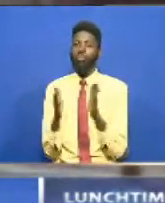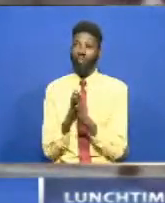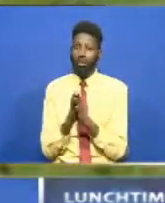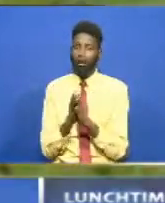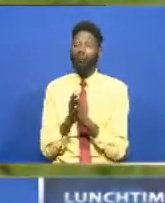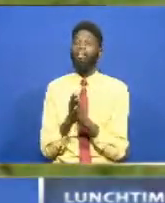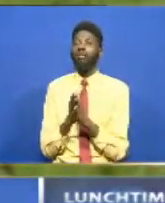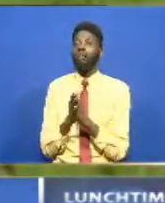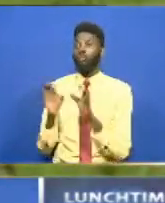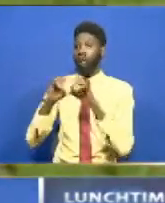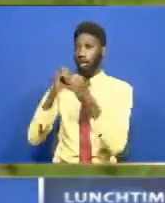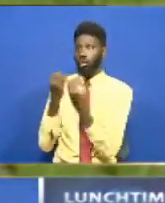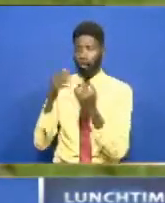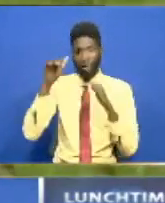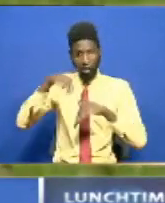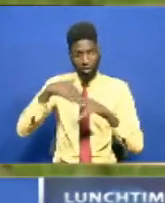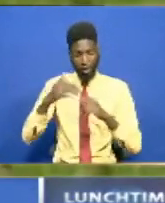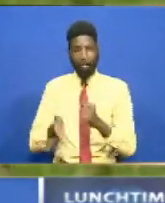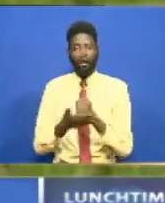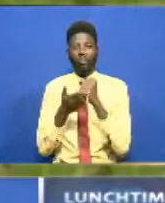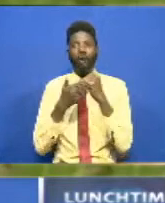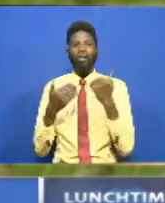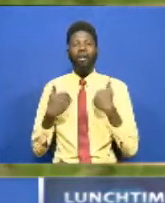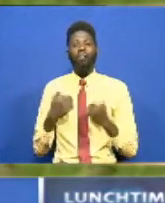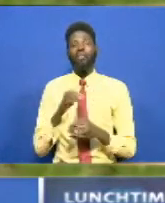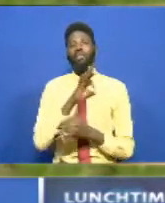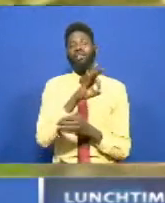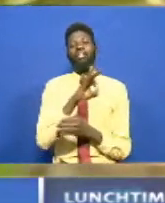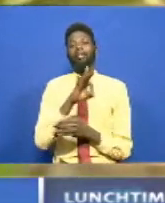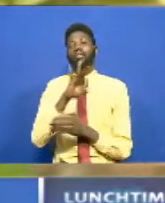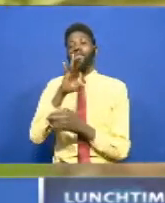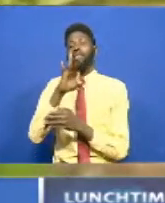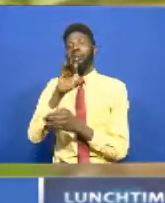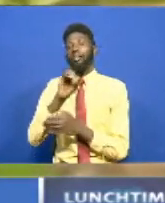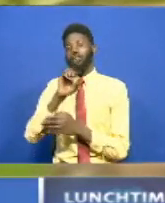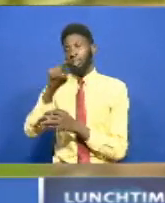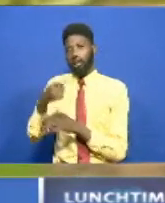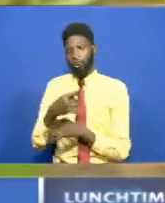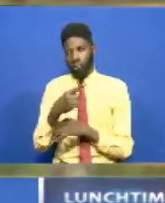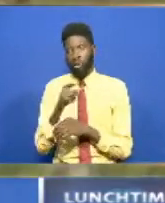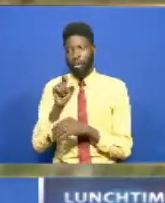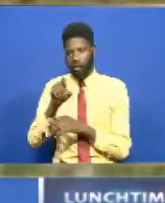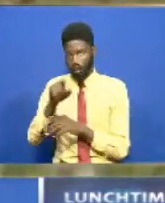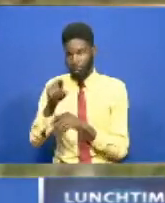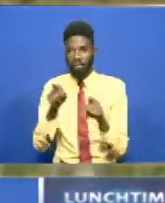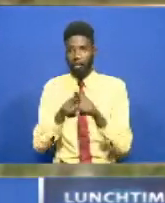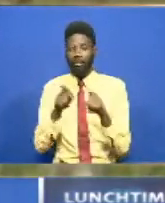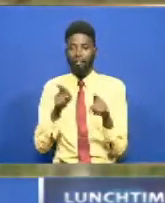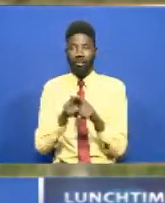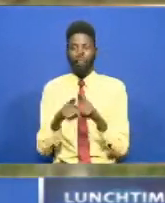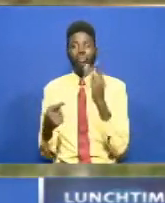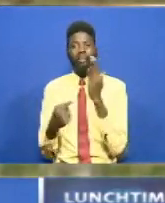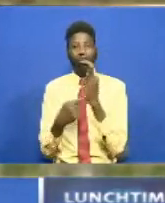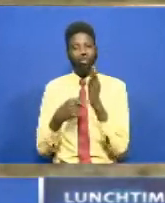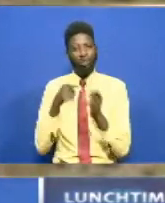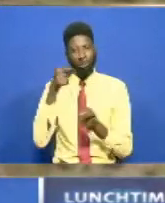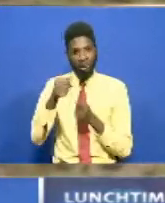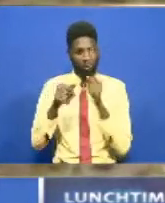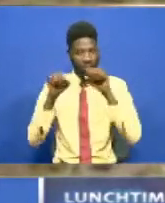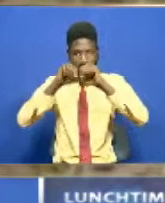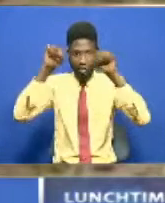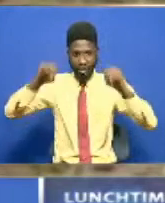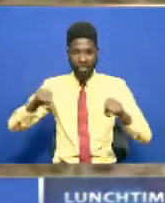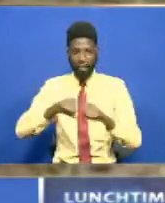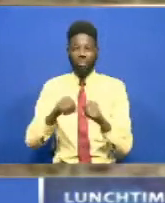collective, some 200 tractors, 330,000 kilograms of seeds, climate advisories and digital payment systems will